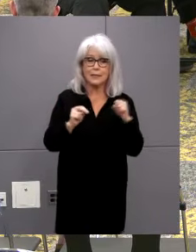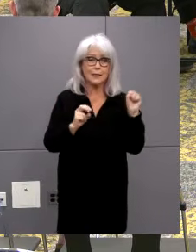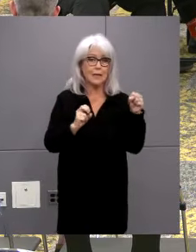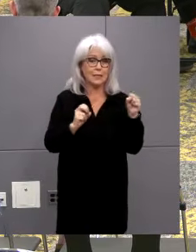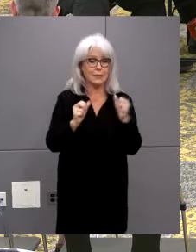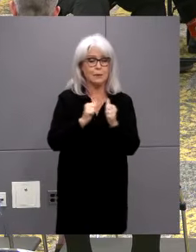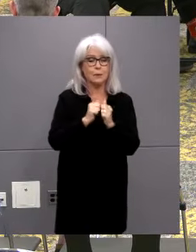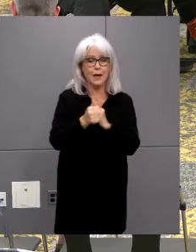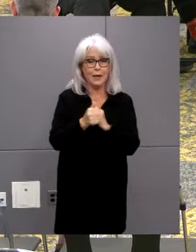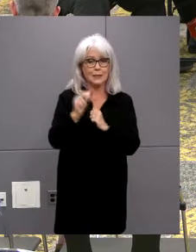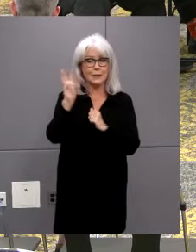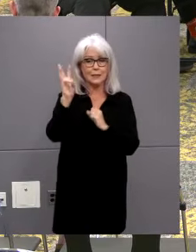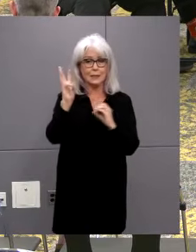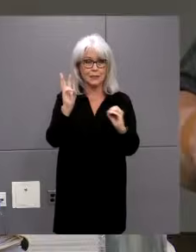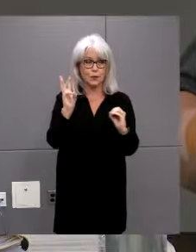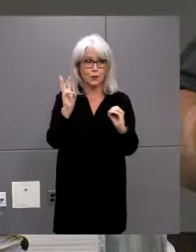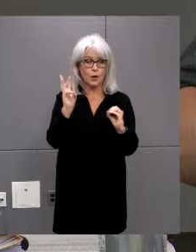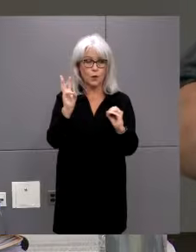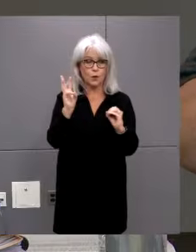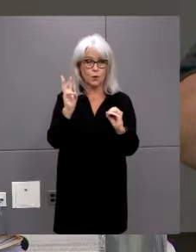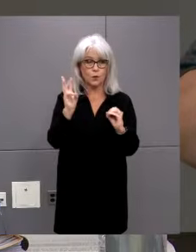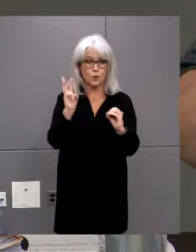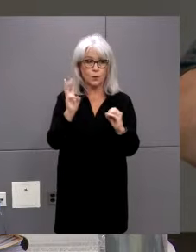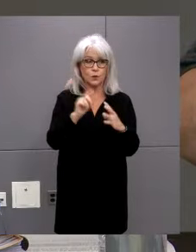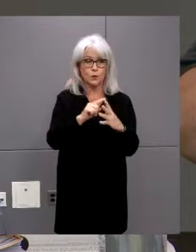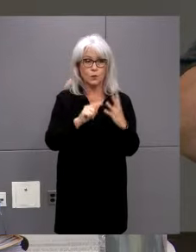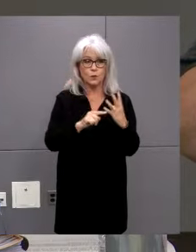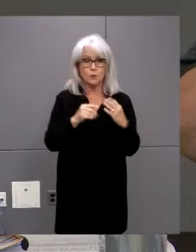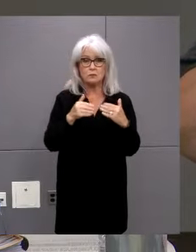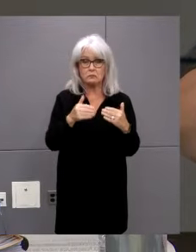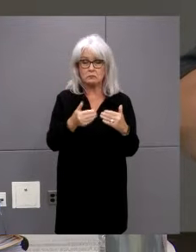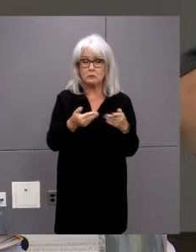passes 6-0. The meeting now moves to closed session.